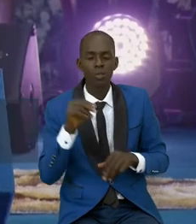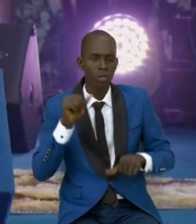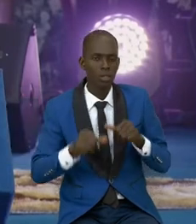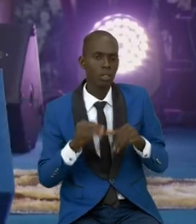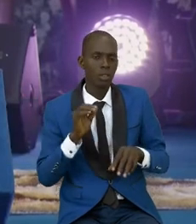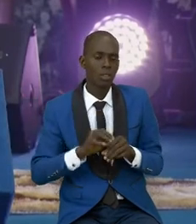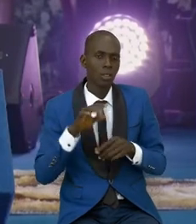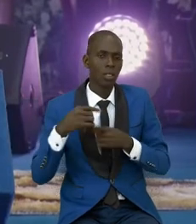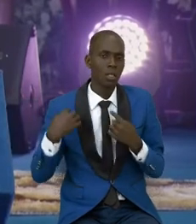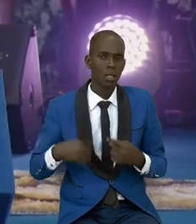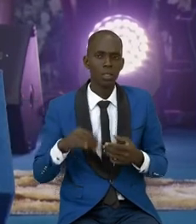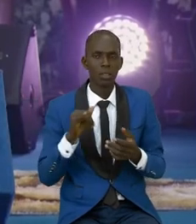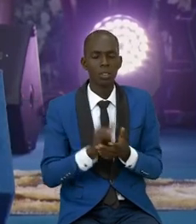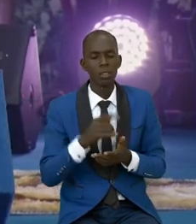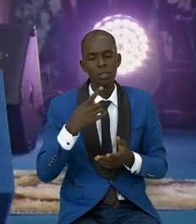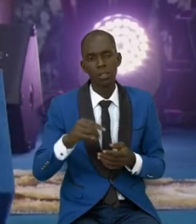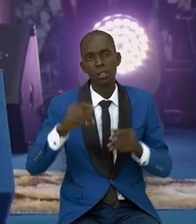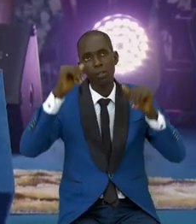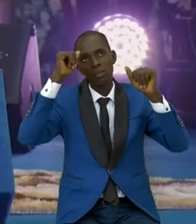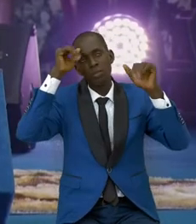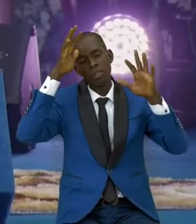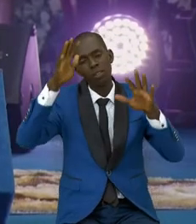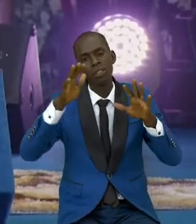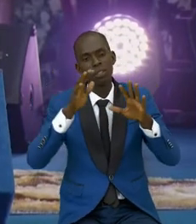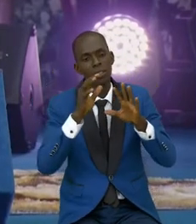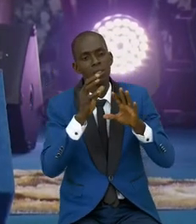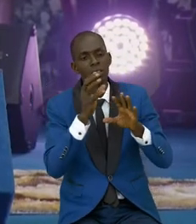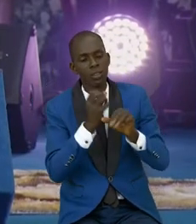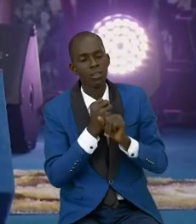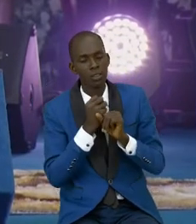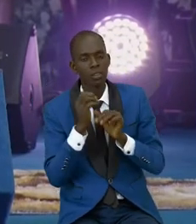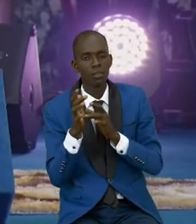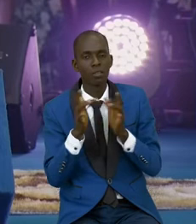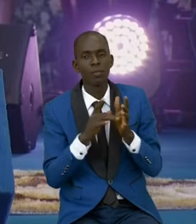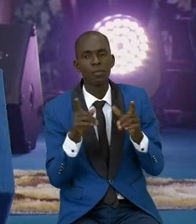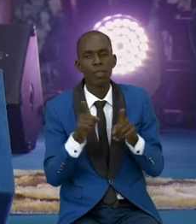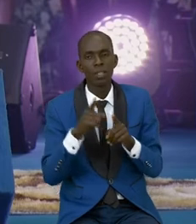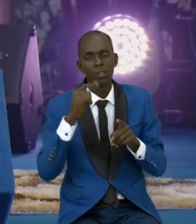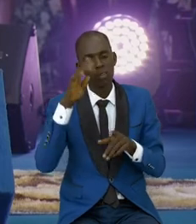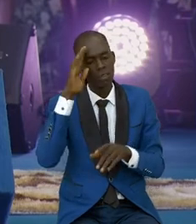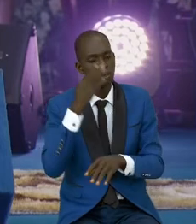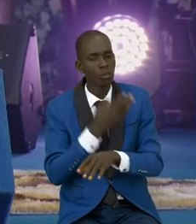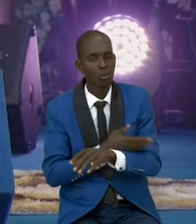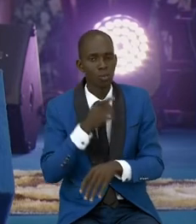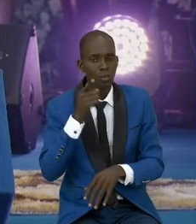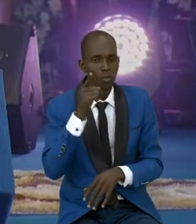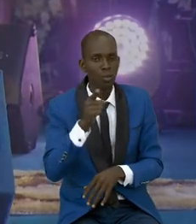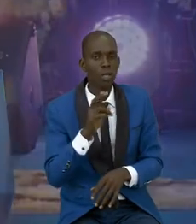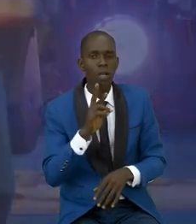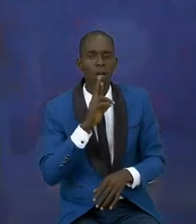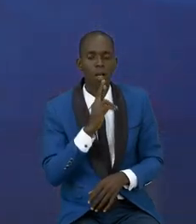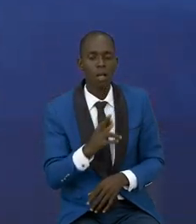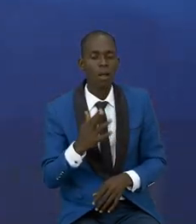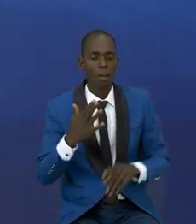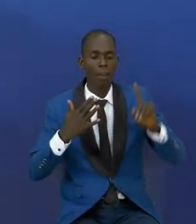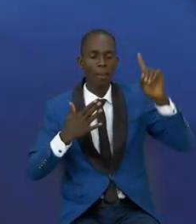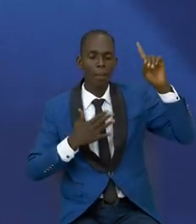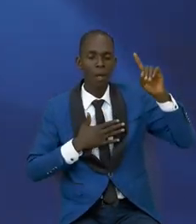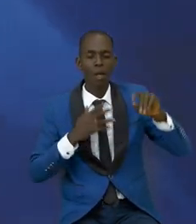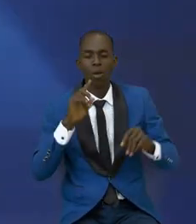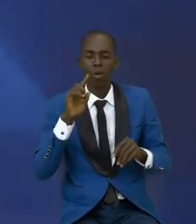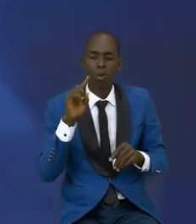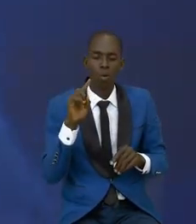Father claimed Jesus as his son. Thou art my only